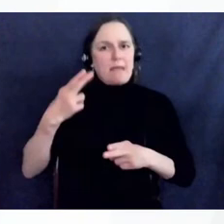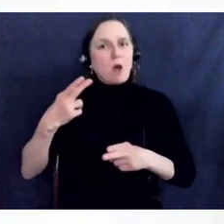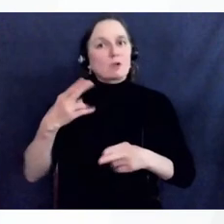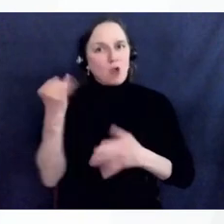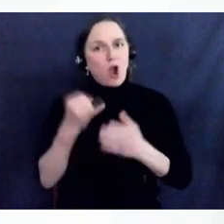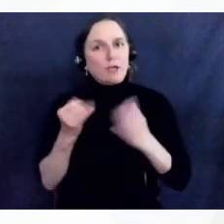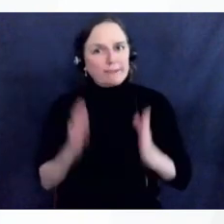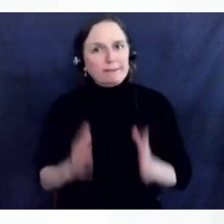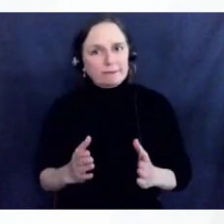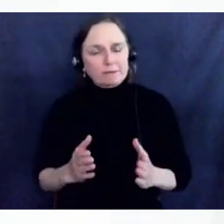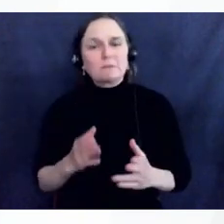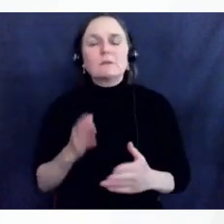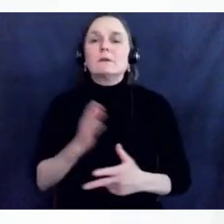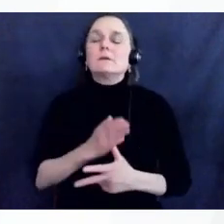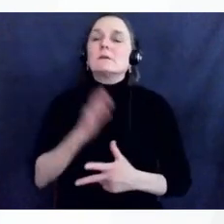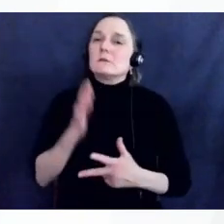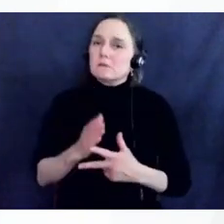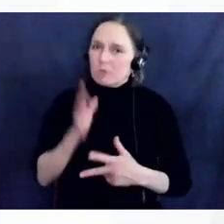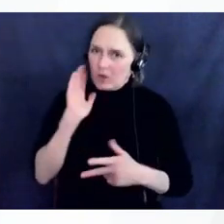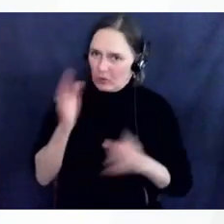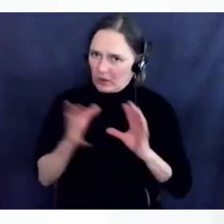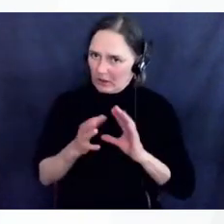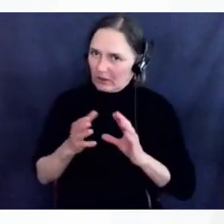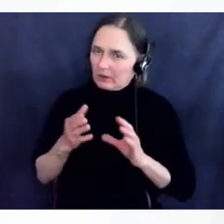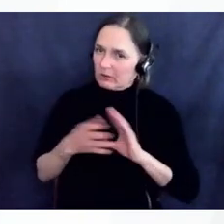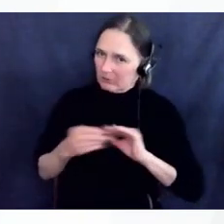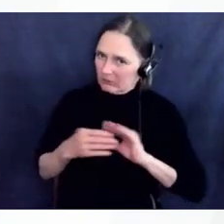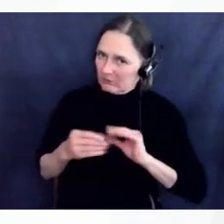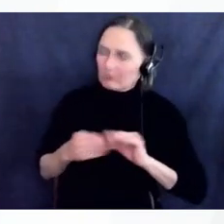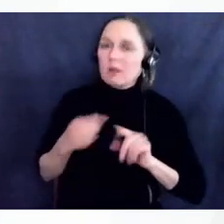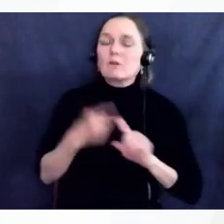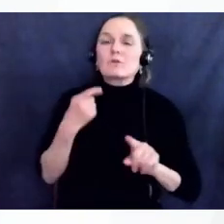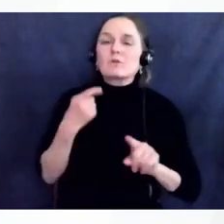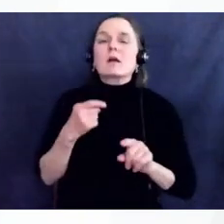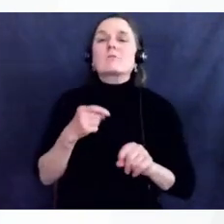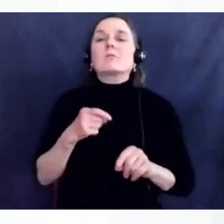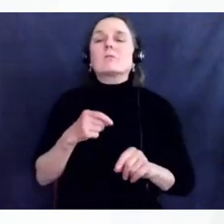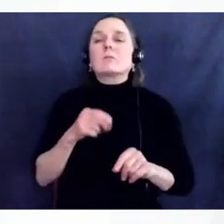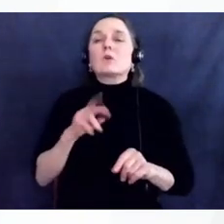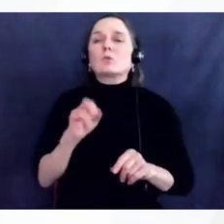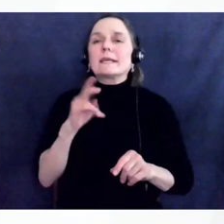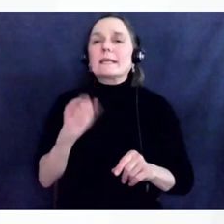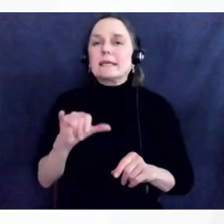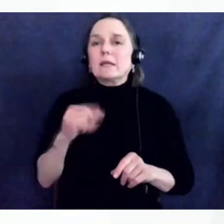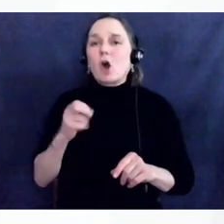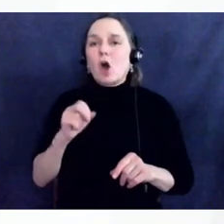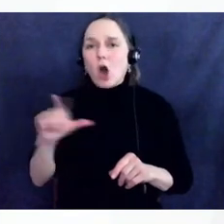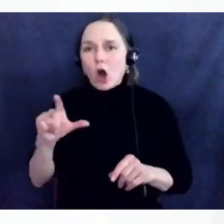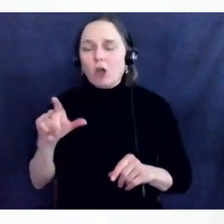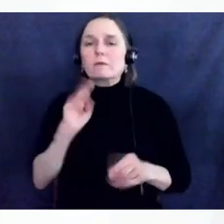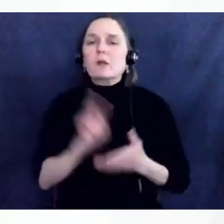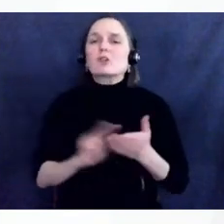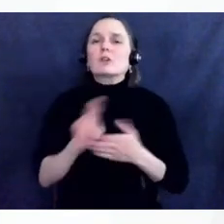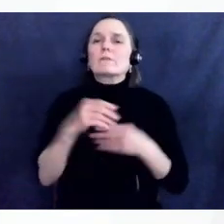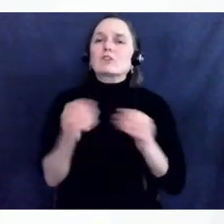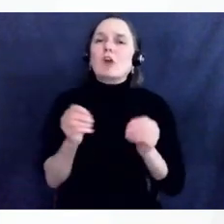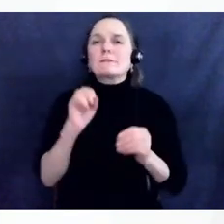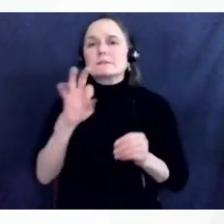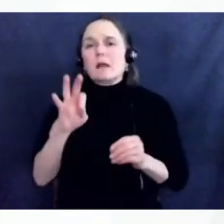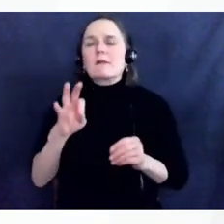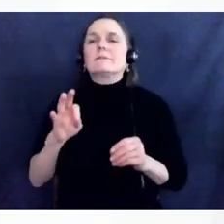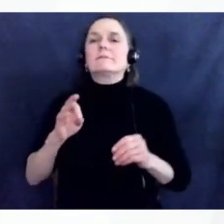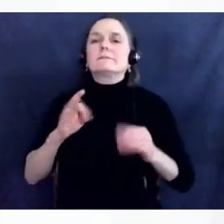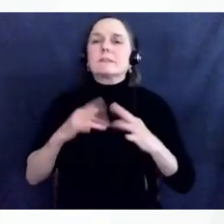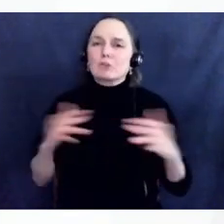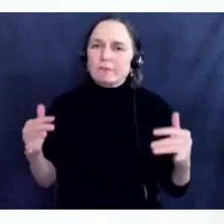Diversity and the Office of Minority Affairs and Diversity, Ricky Hall. Then I'd like to discuss why faculty